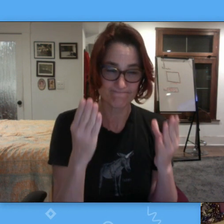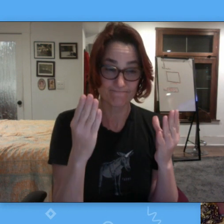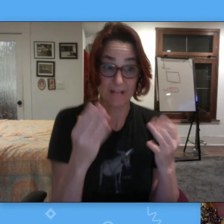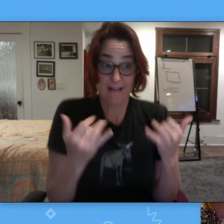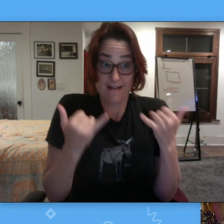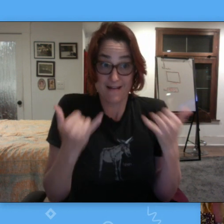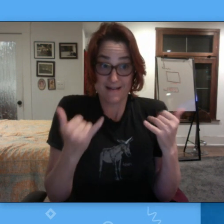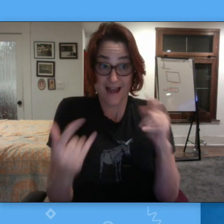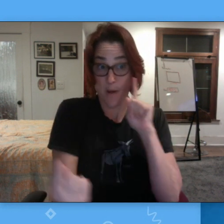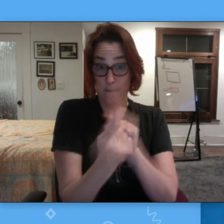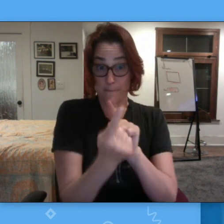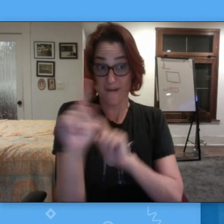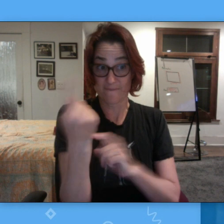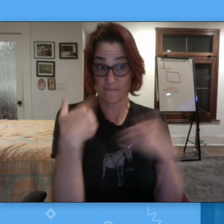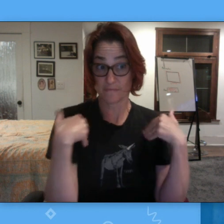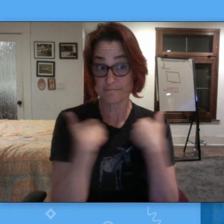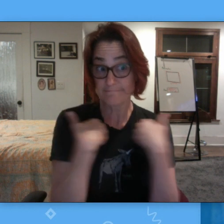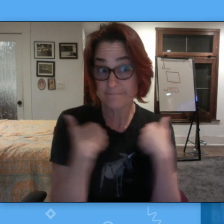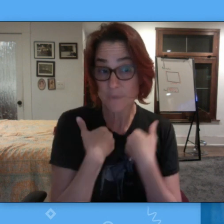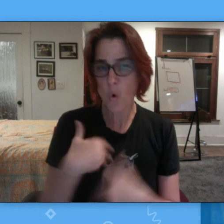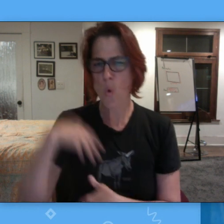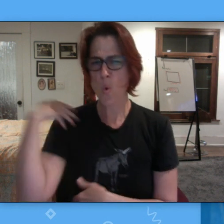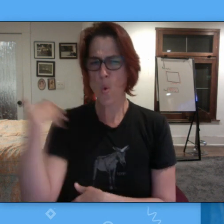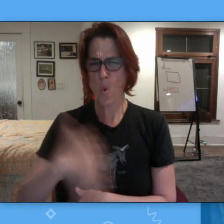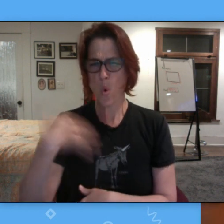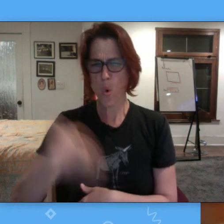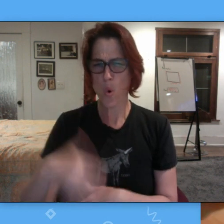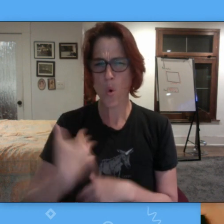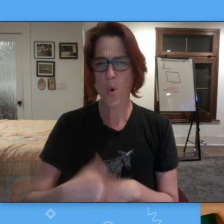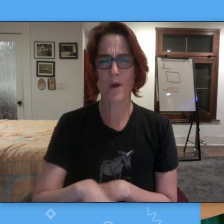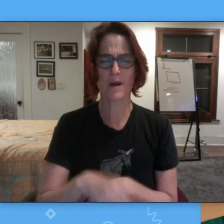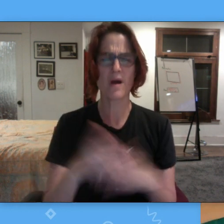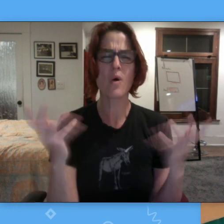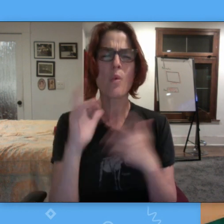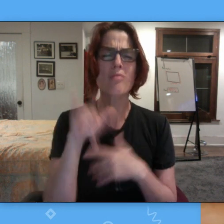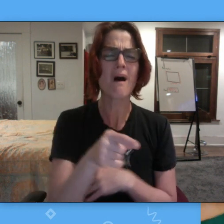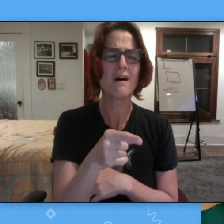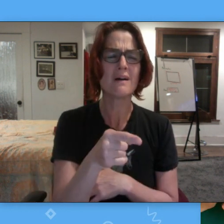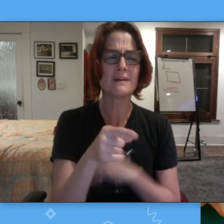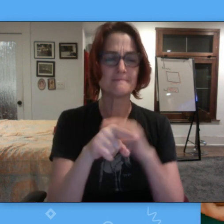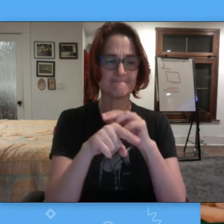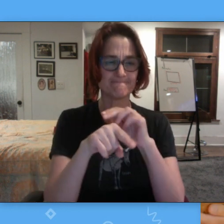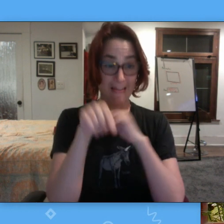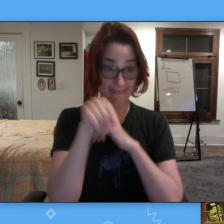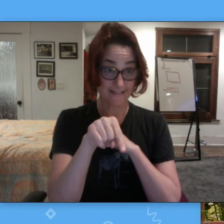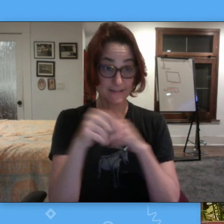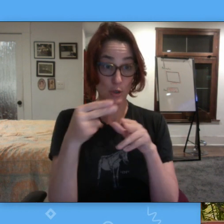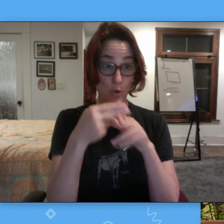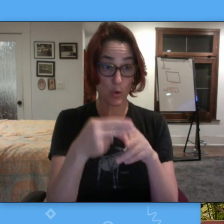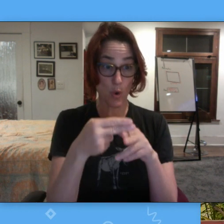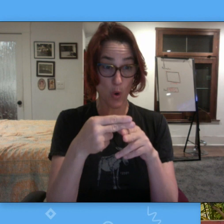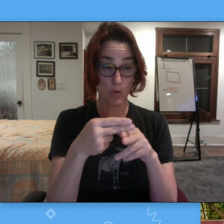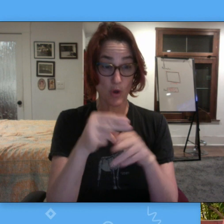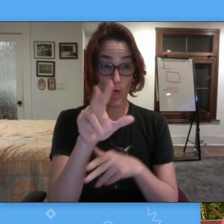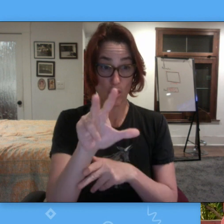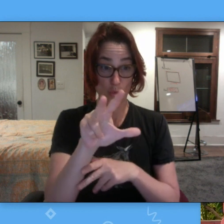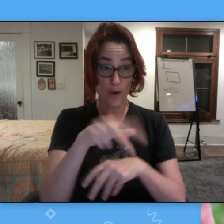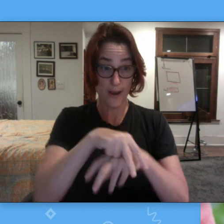the first animal. Whoa! What is this animal? This is called a